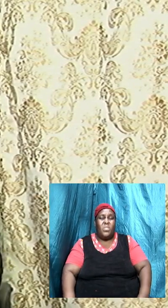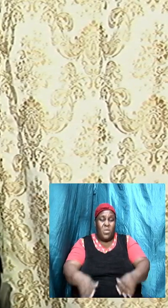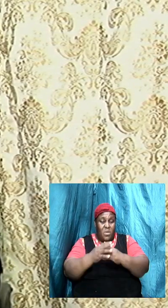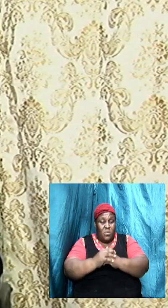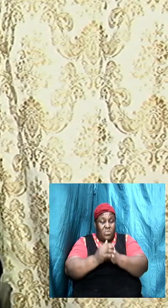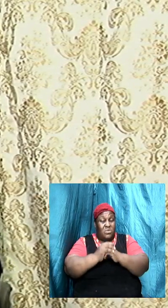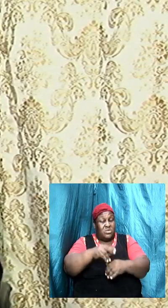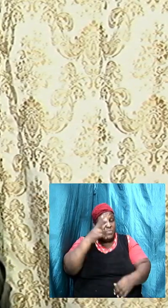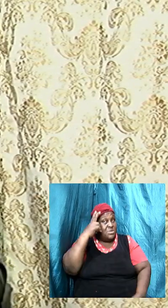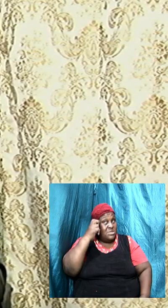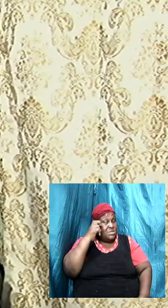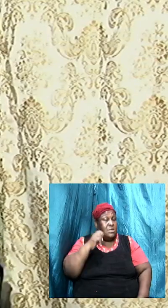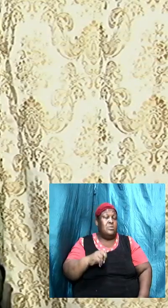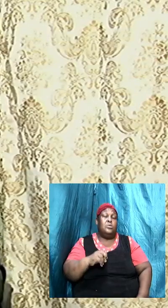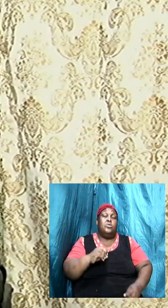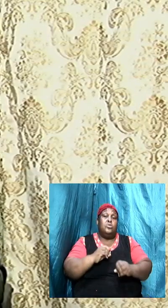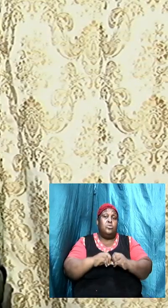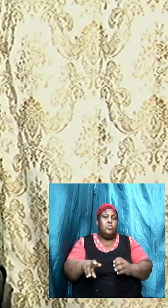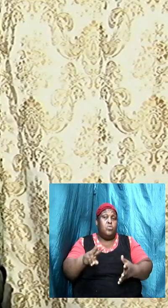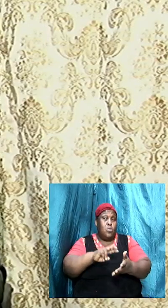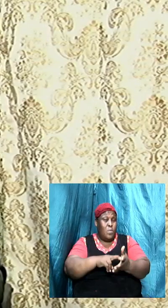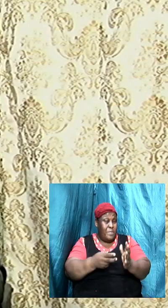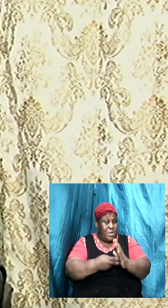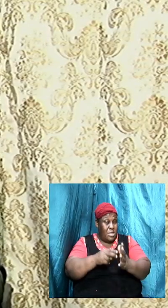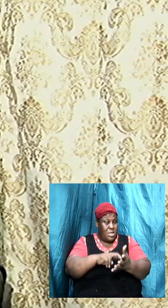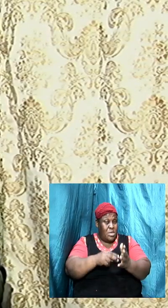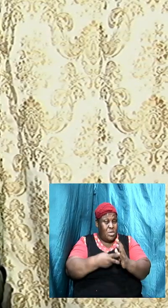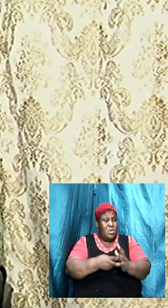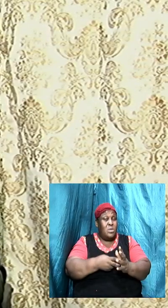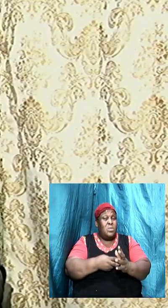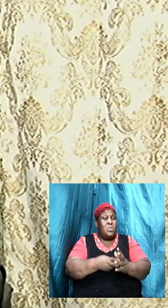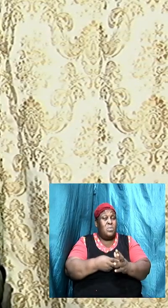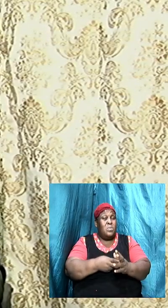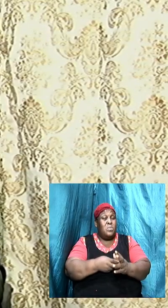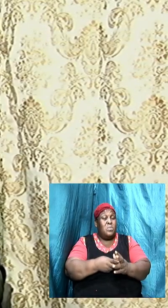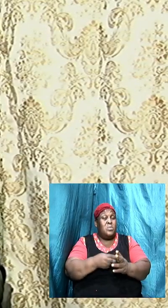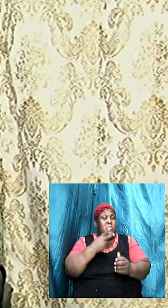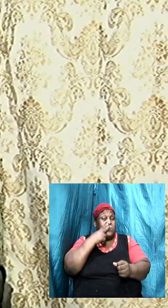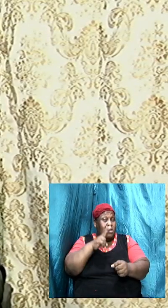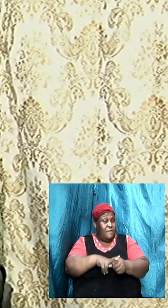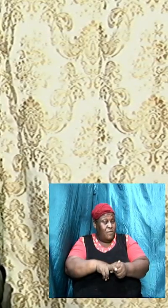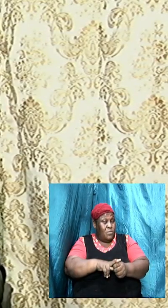Worshipping Satan don't necessarily mean that you're going to take a oath